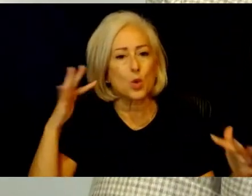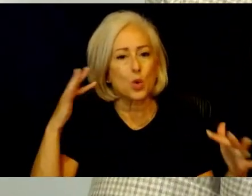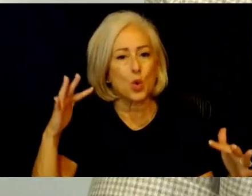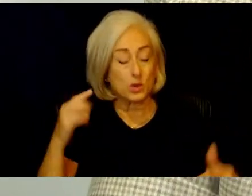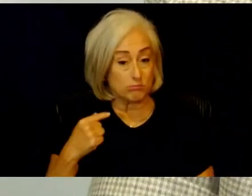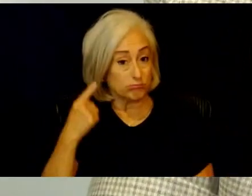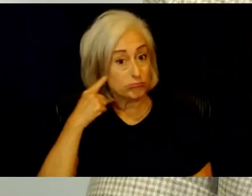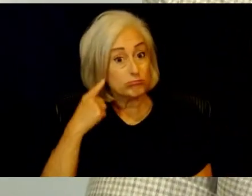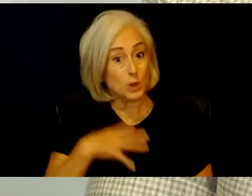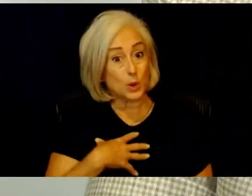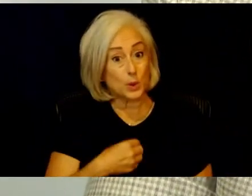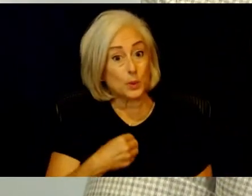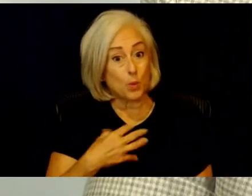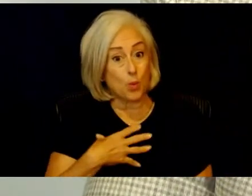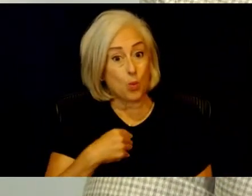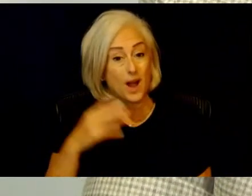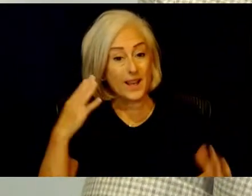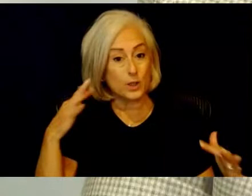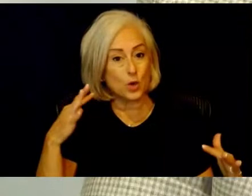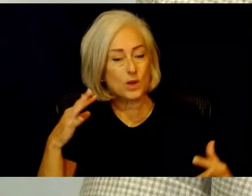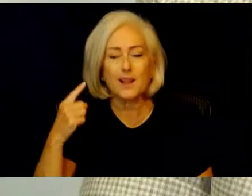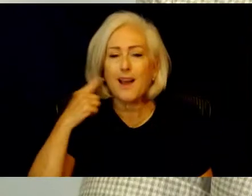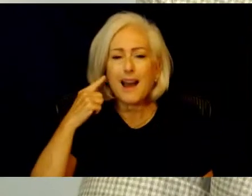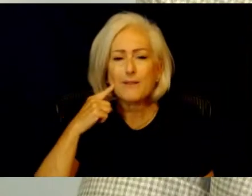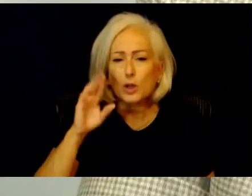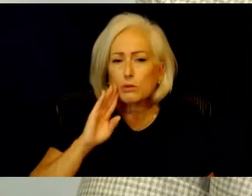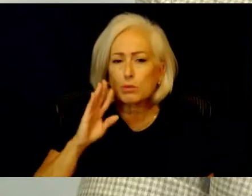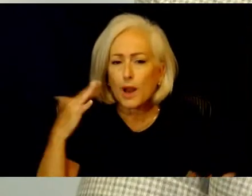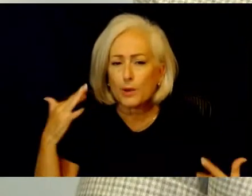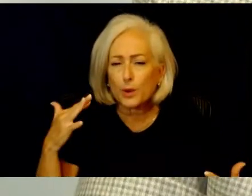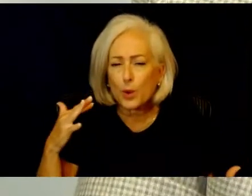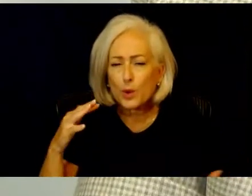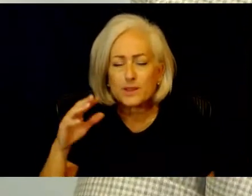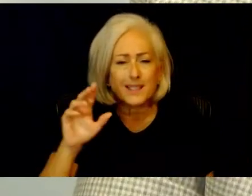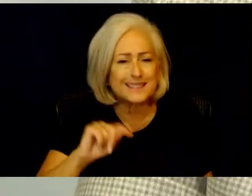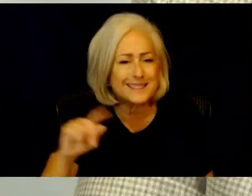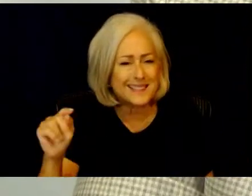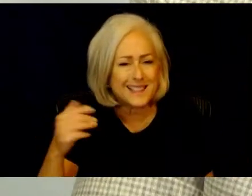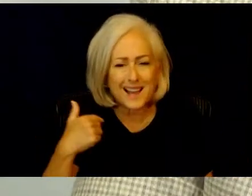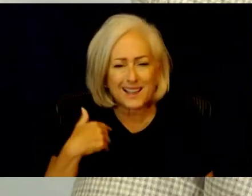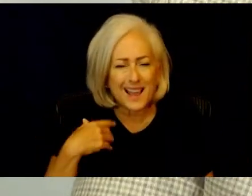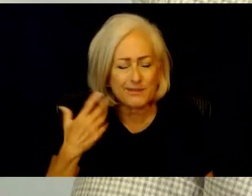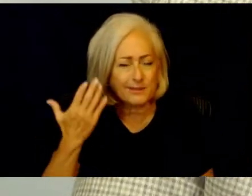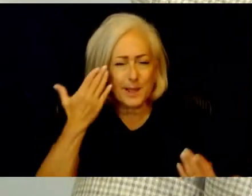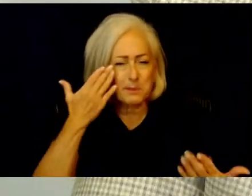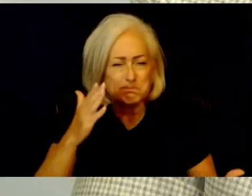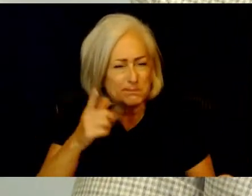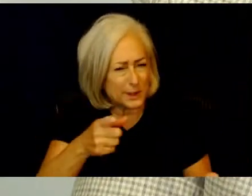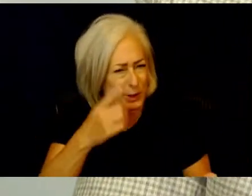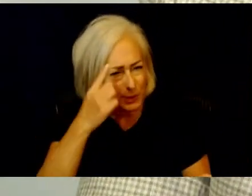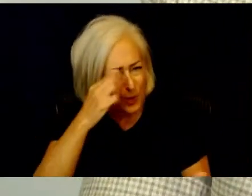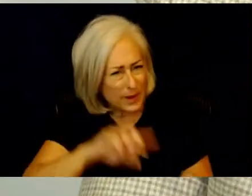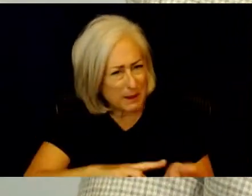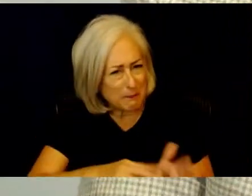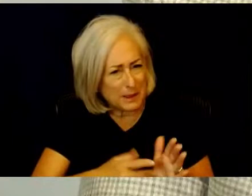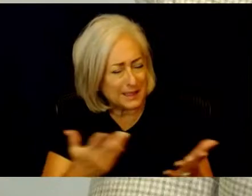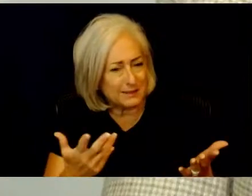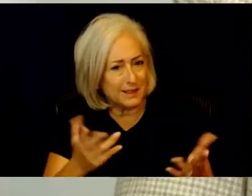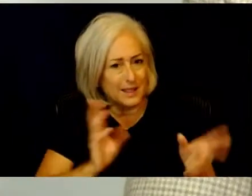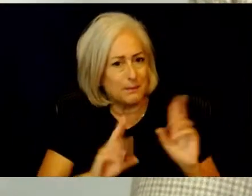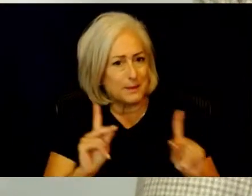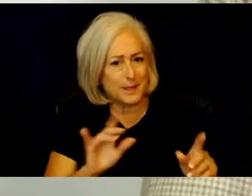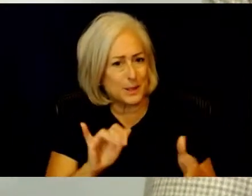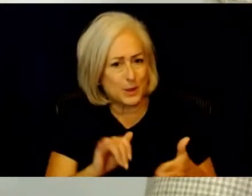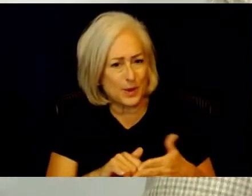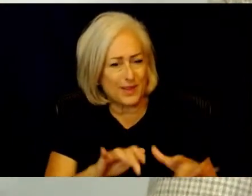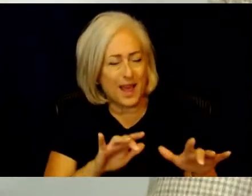It's something that's going on TikTok. I'm kind of out of the loop when it comes to that kind of stuff, but I thought maybe you would have heard of it. It's something that people are doing and then recording. I do not have